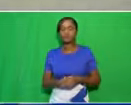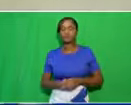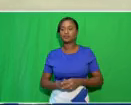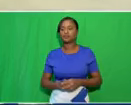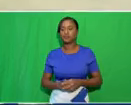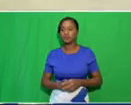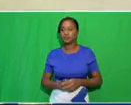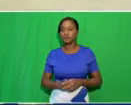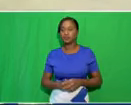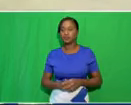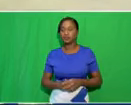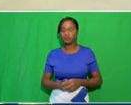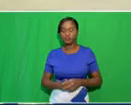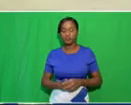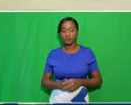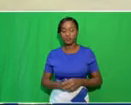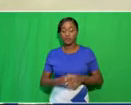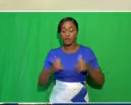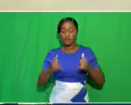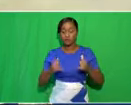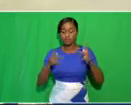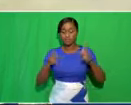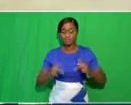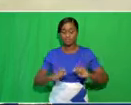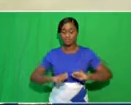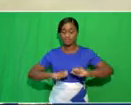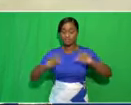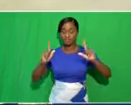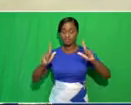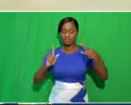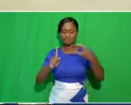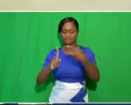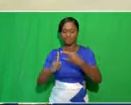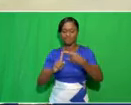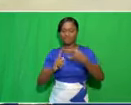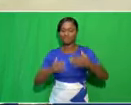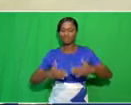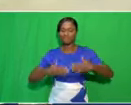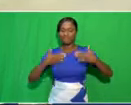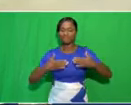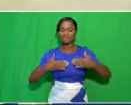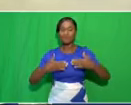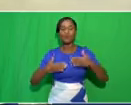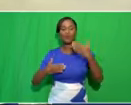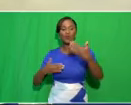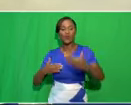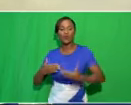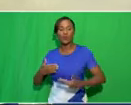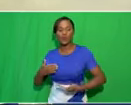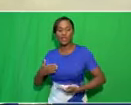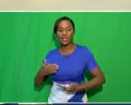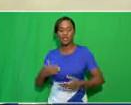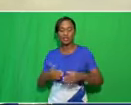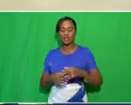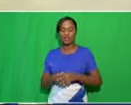do have someone live on Zoom, and we are very happy to have you. Welcome, Mr.